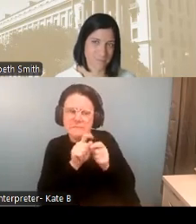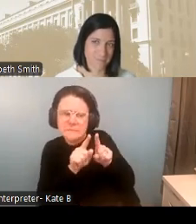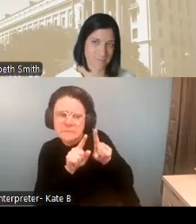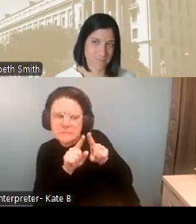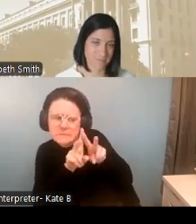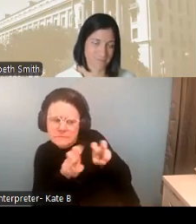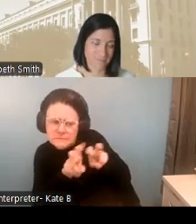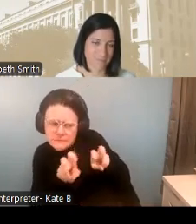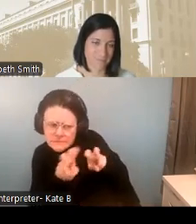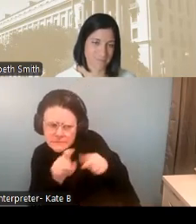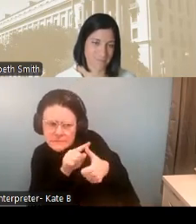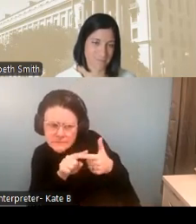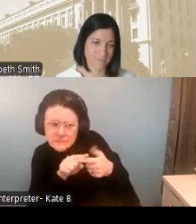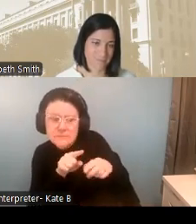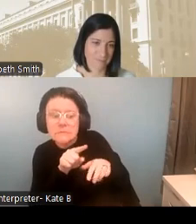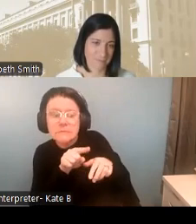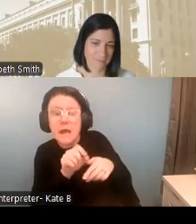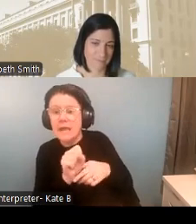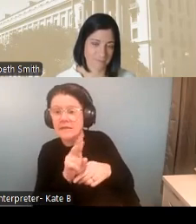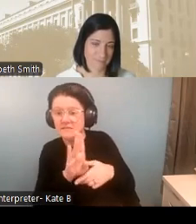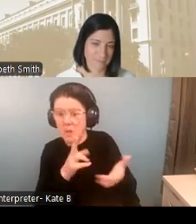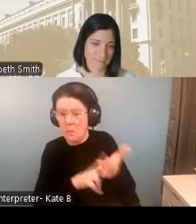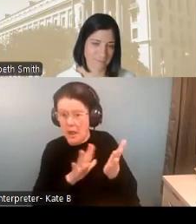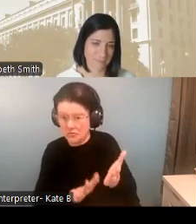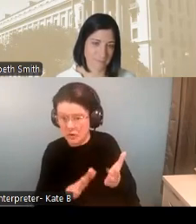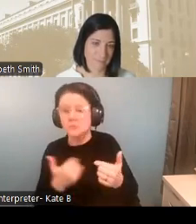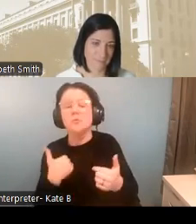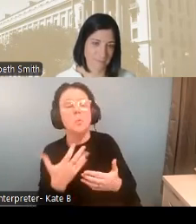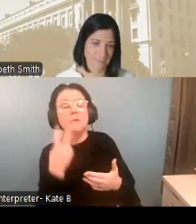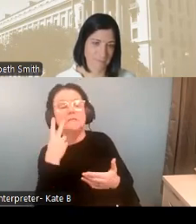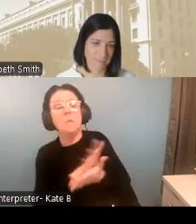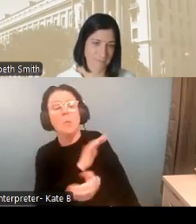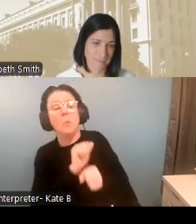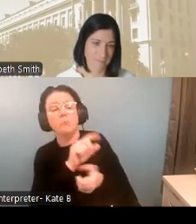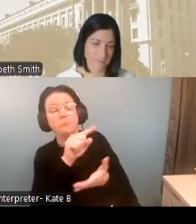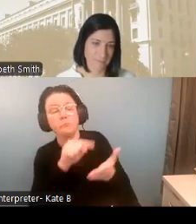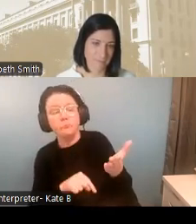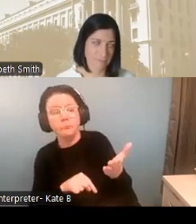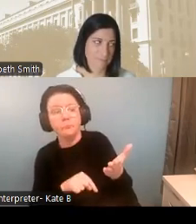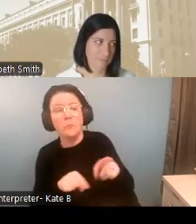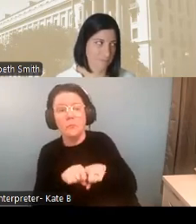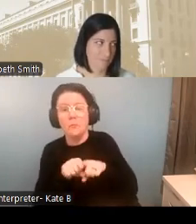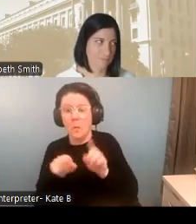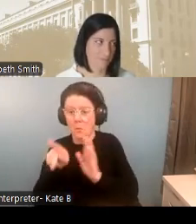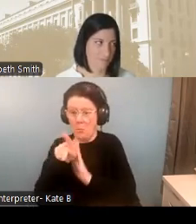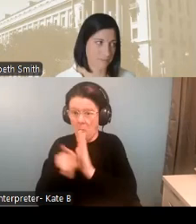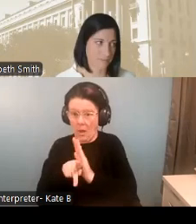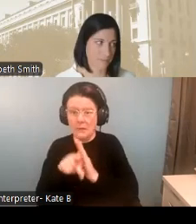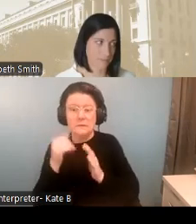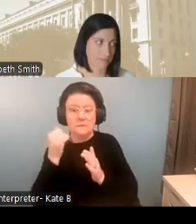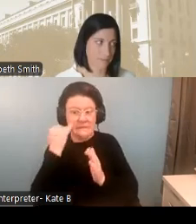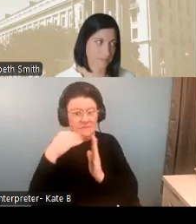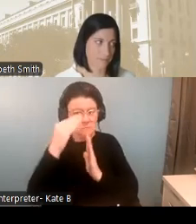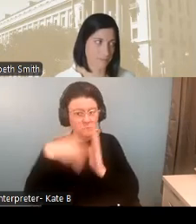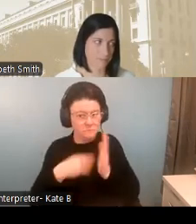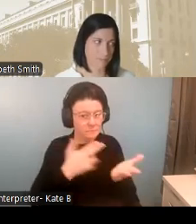are associated with having a subrecipient, a contractor, or other partners. Policies on redistributing award funds.